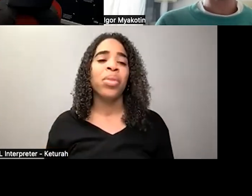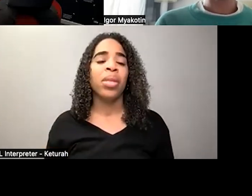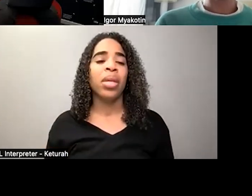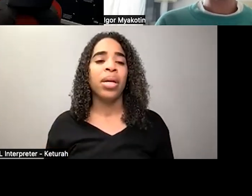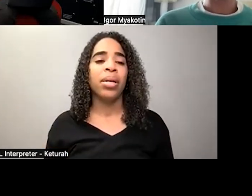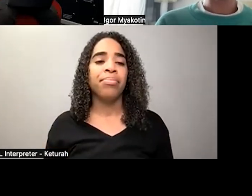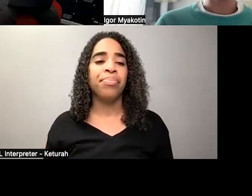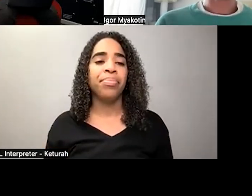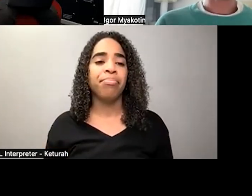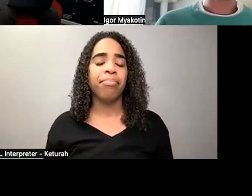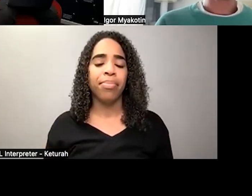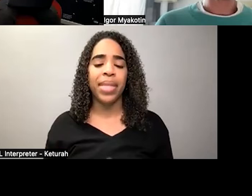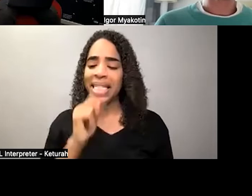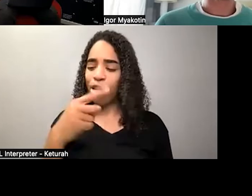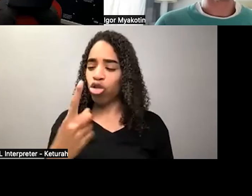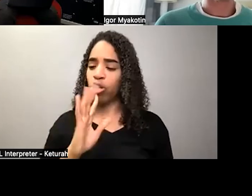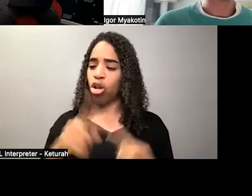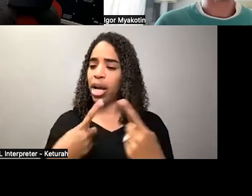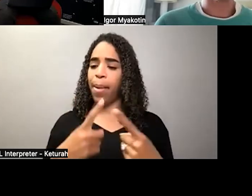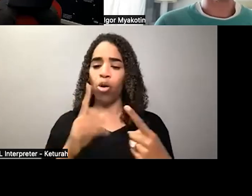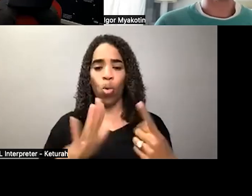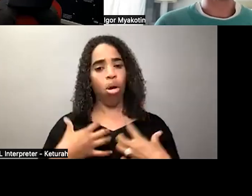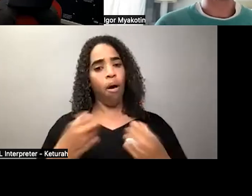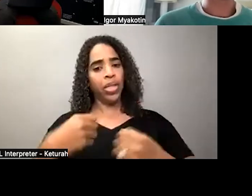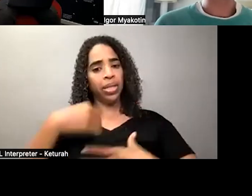or not confidence to